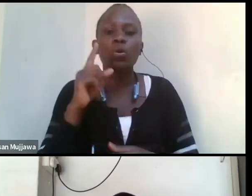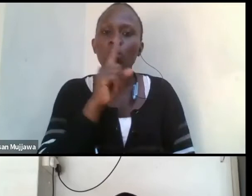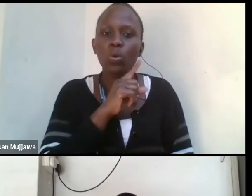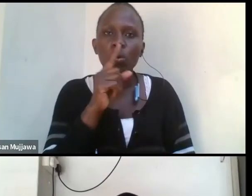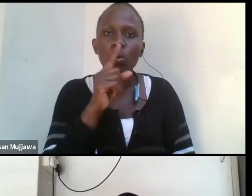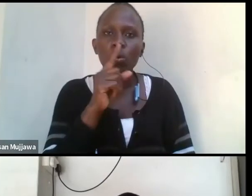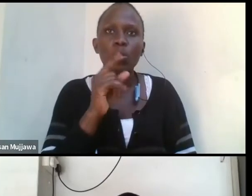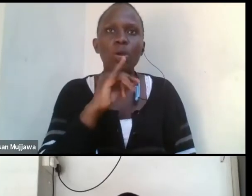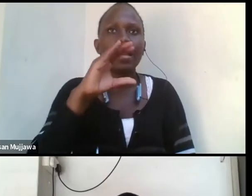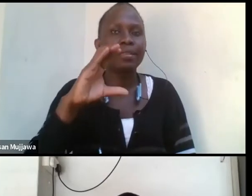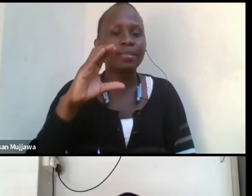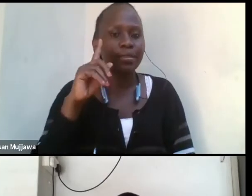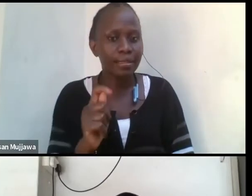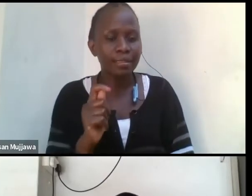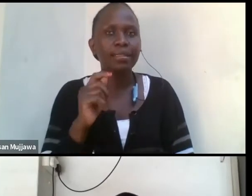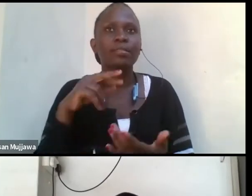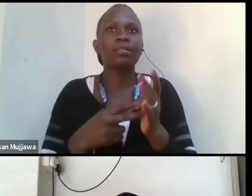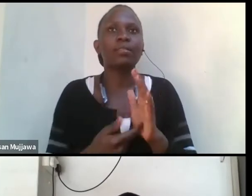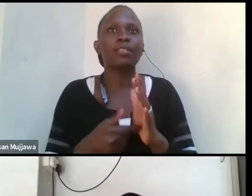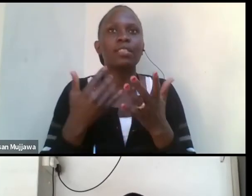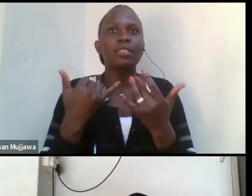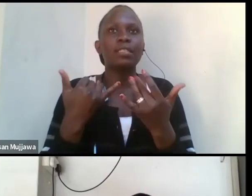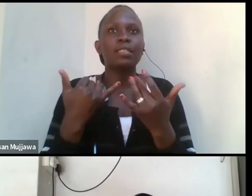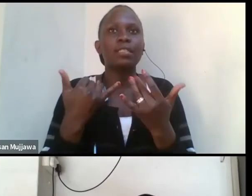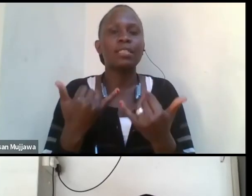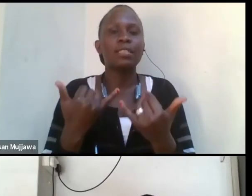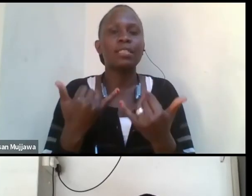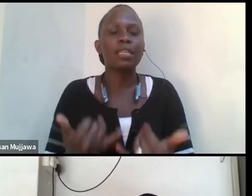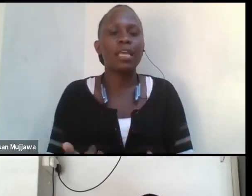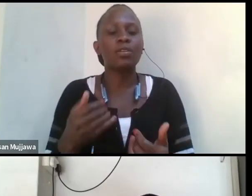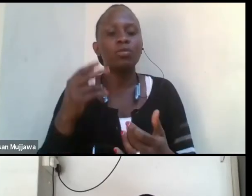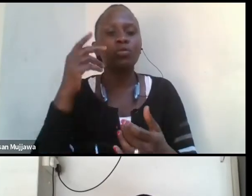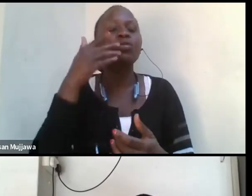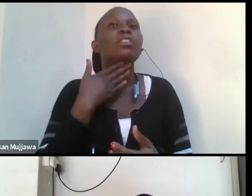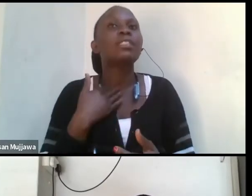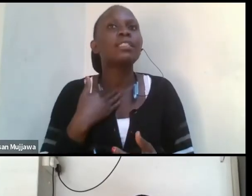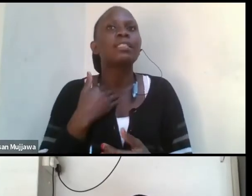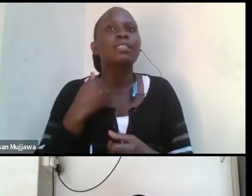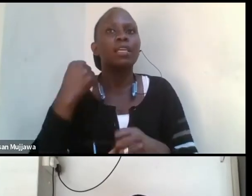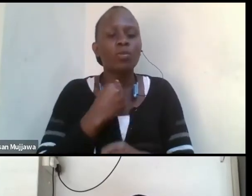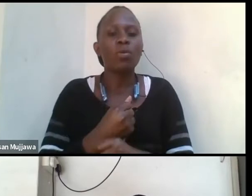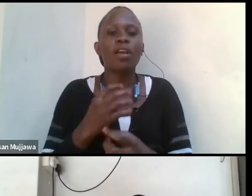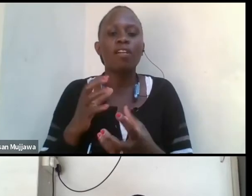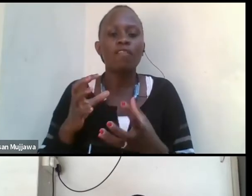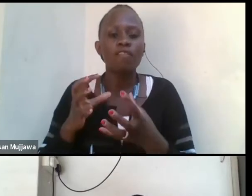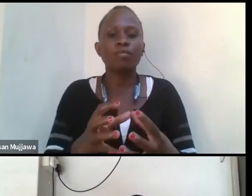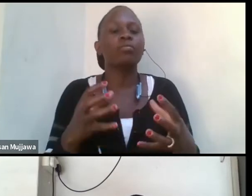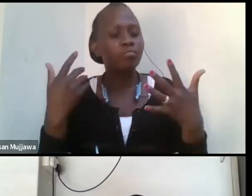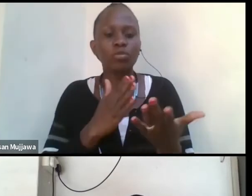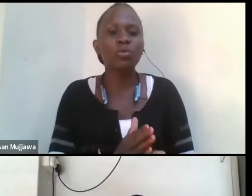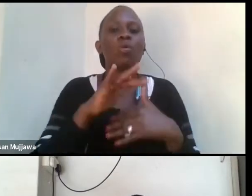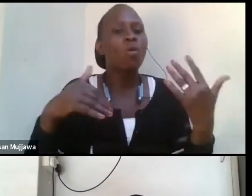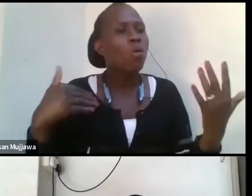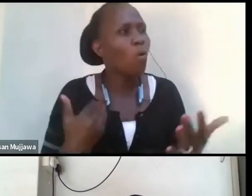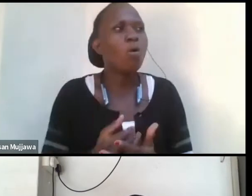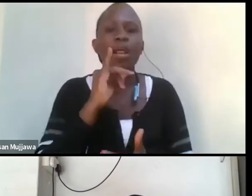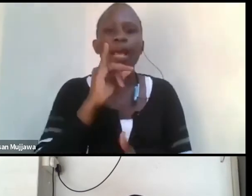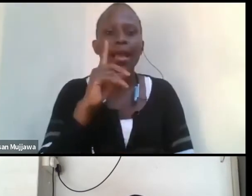a workforce that's truly, truly on top of all the IT solutions that can make